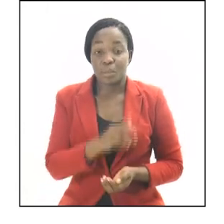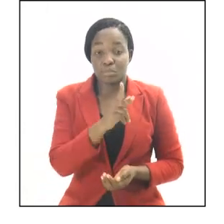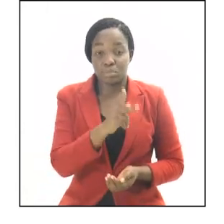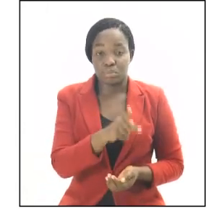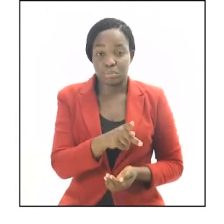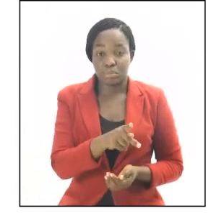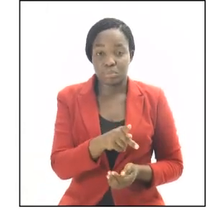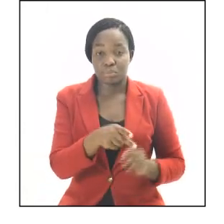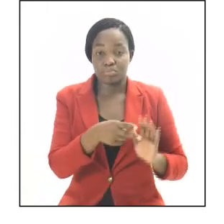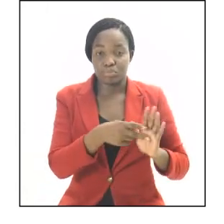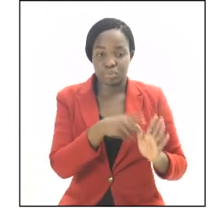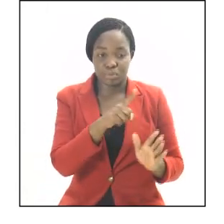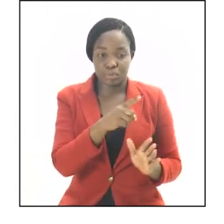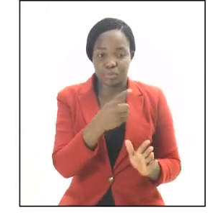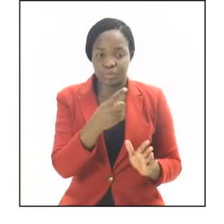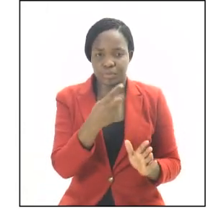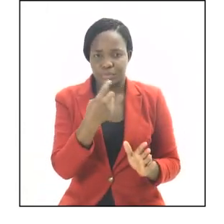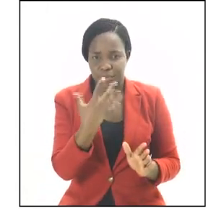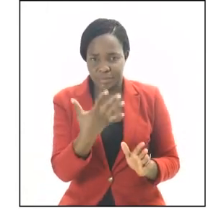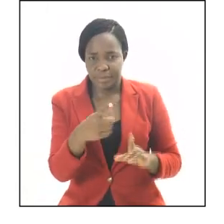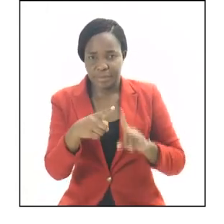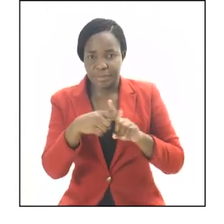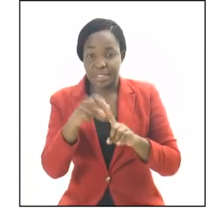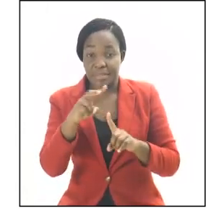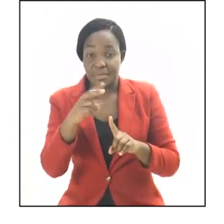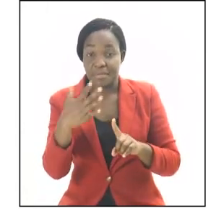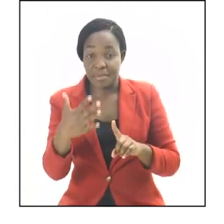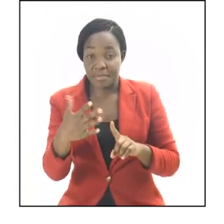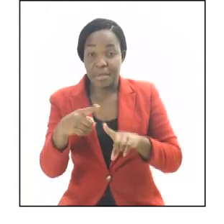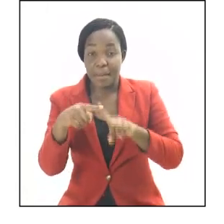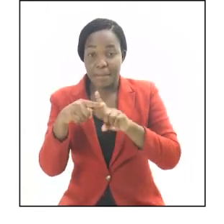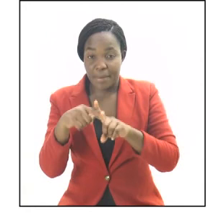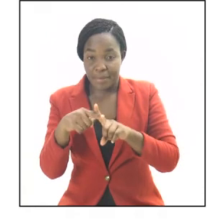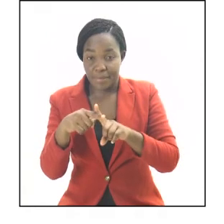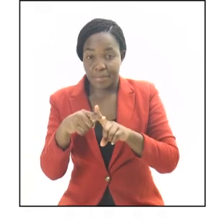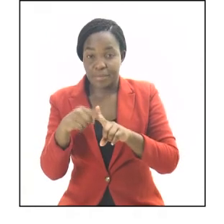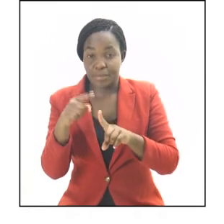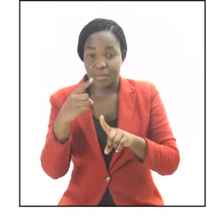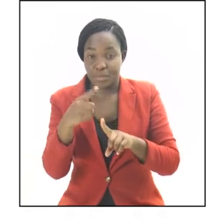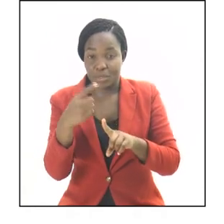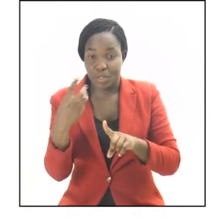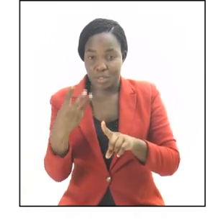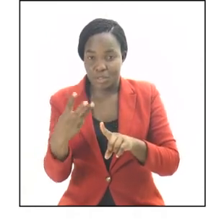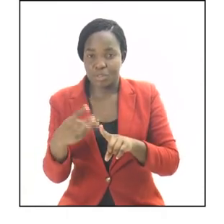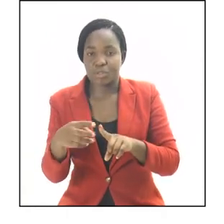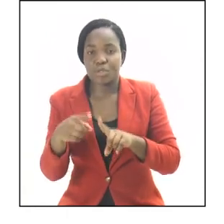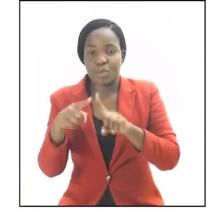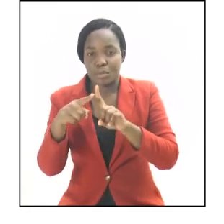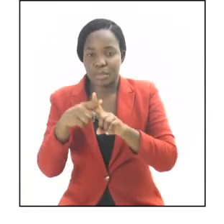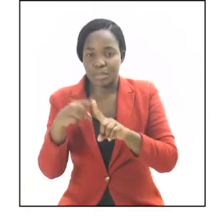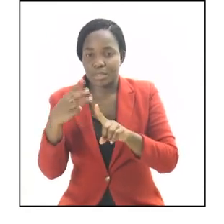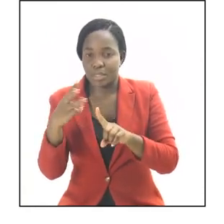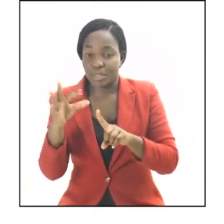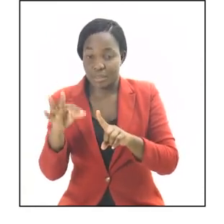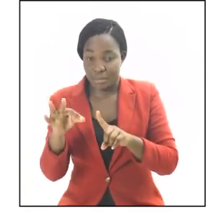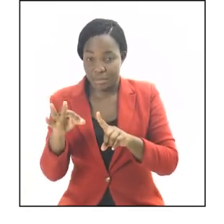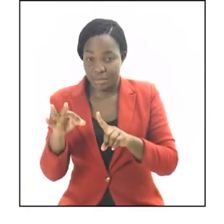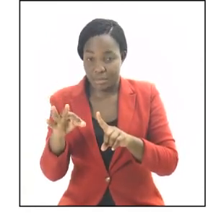Perimeter is equal 15 plus 25 plus 13 plus